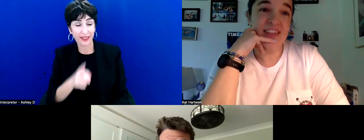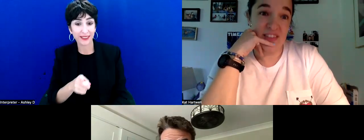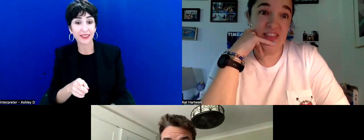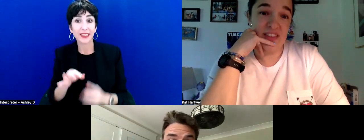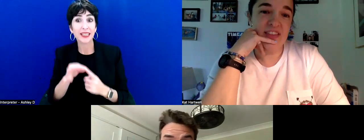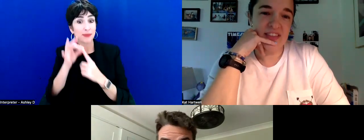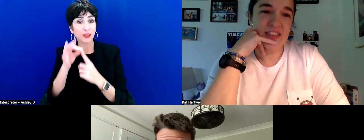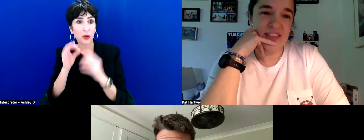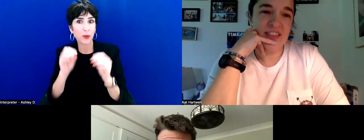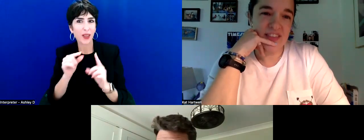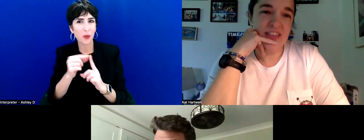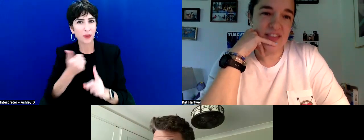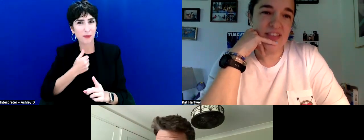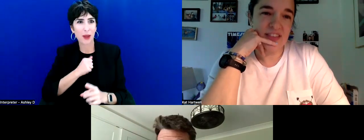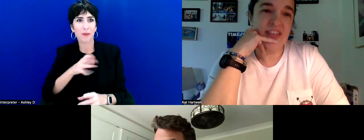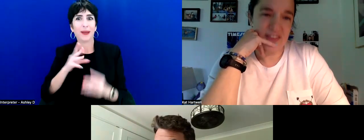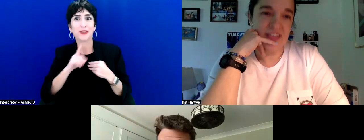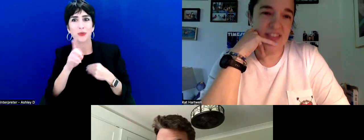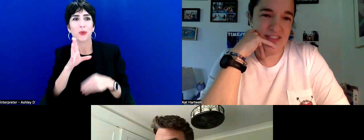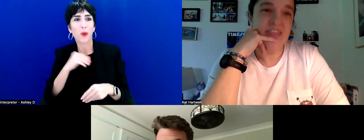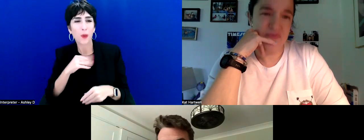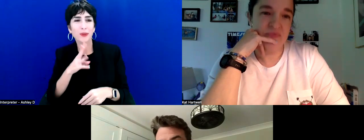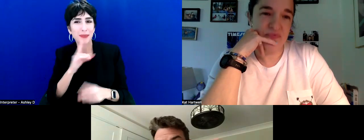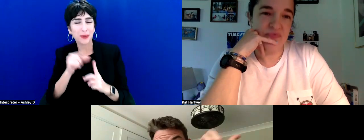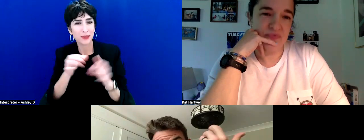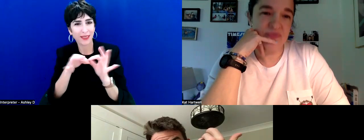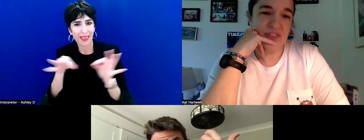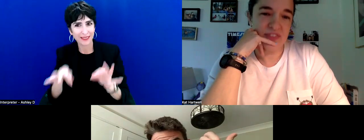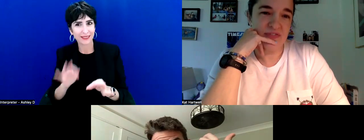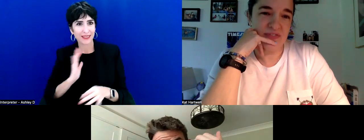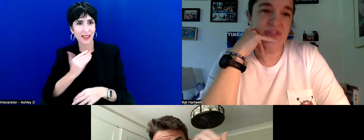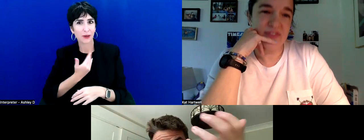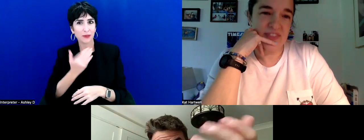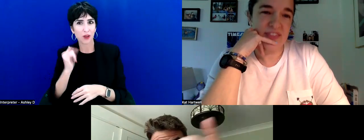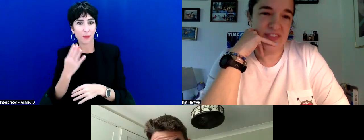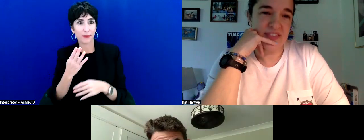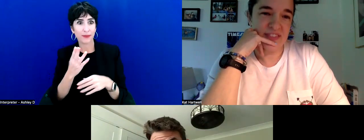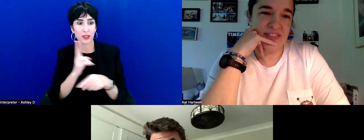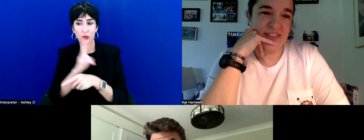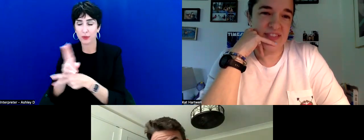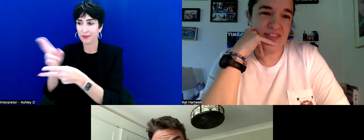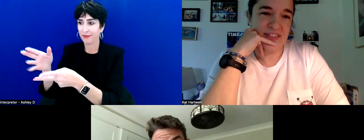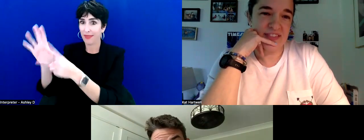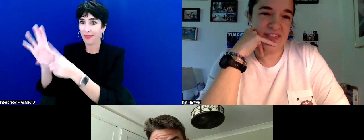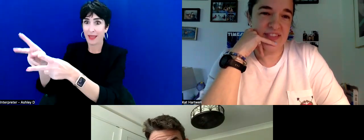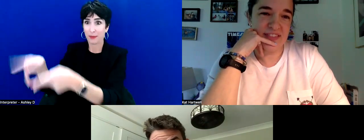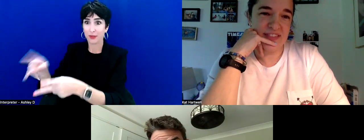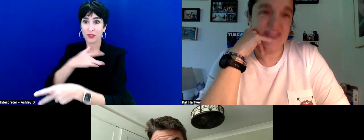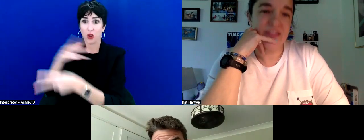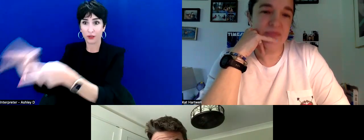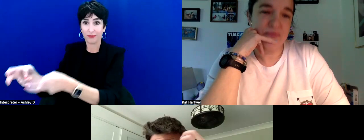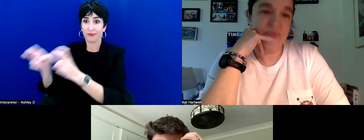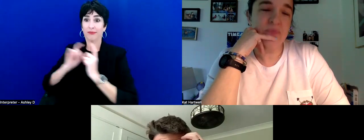when none of the words are my own. Because essentially our job is to take someone else's heart, take someone else's